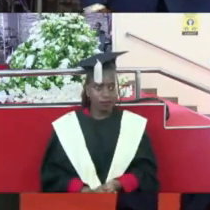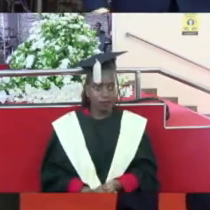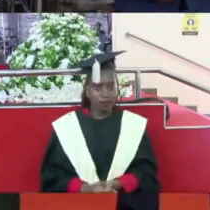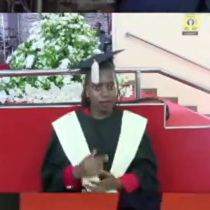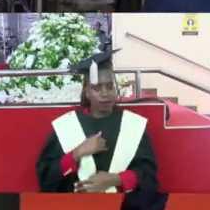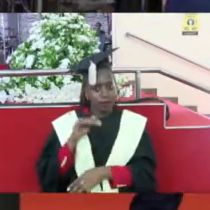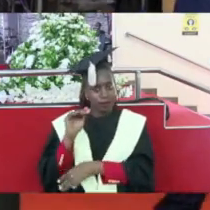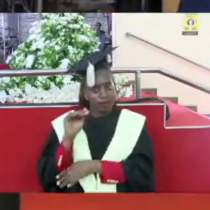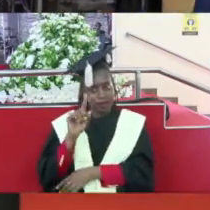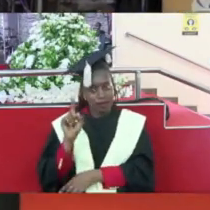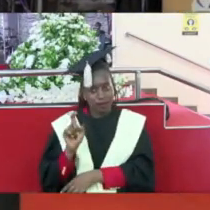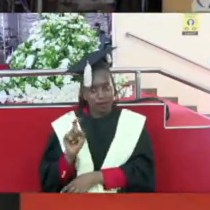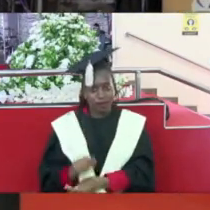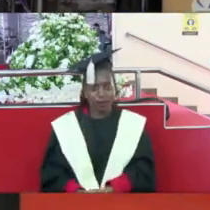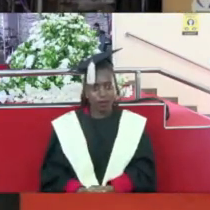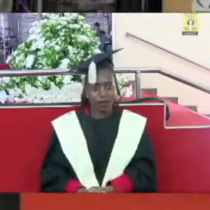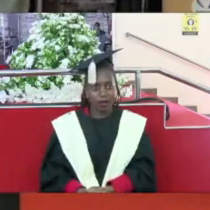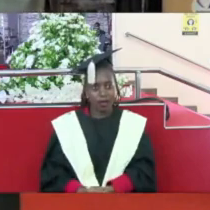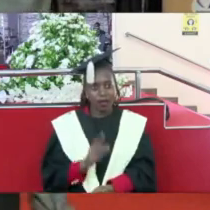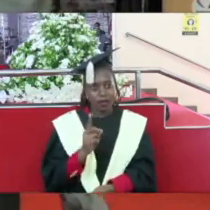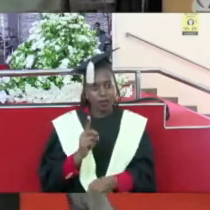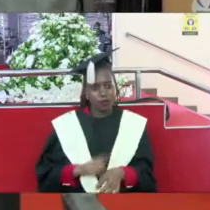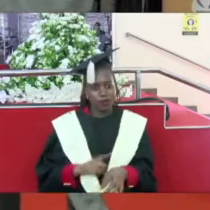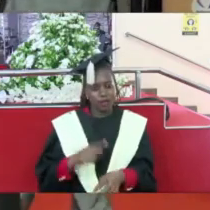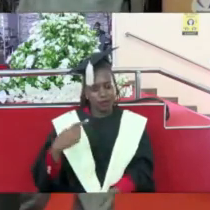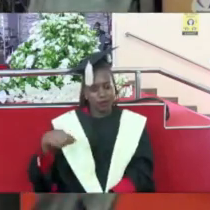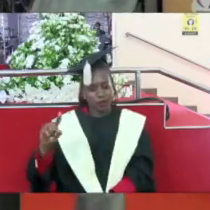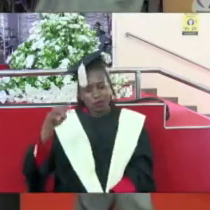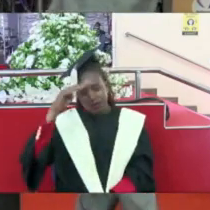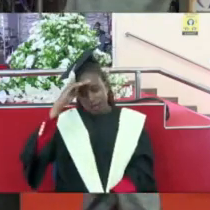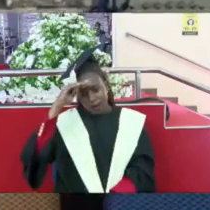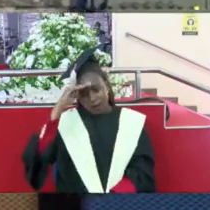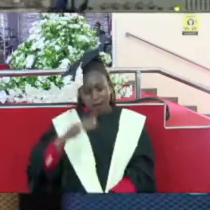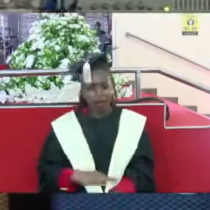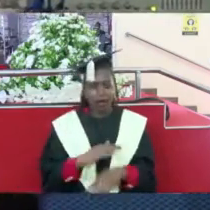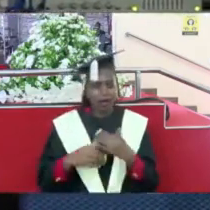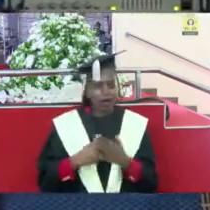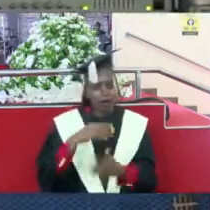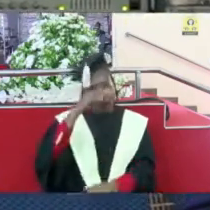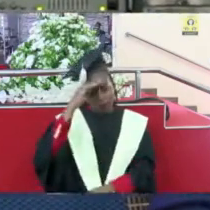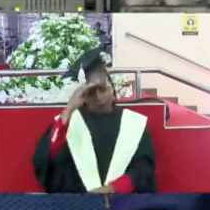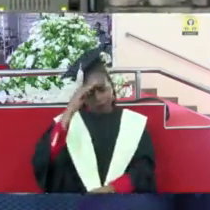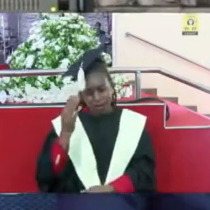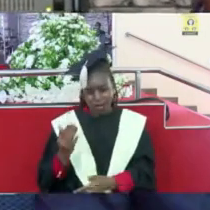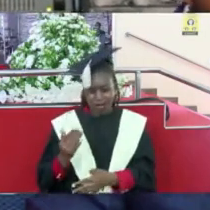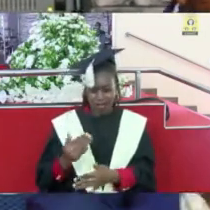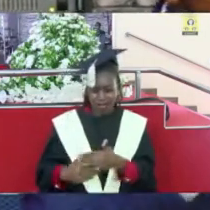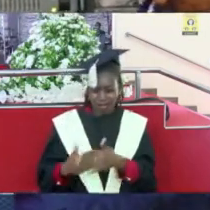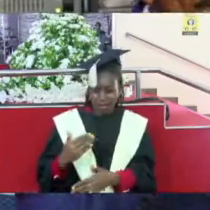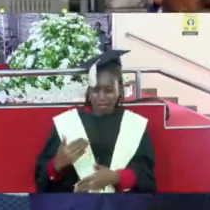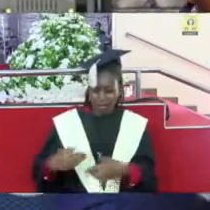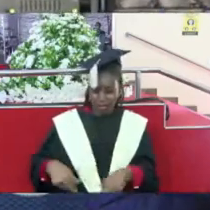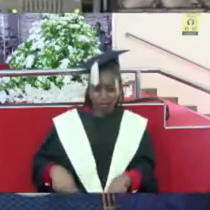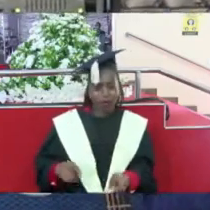Nikuulize swali. Let me ask you. Wewe unapoenda bar squeeze bar zote hata zile ziko kwa barabara ya Mirema huko. When you go